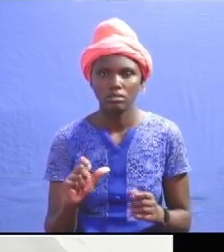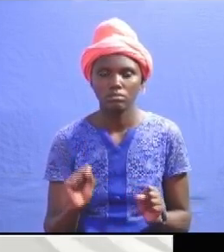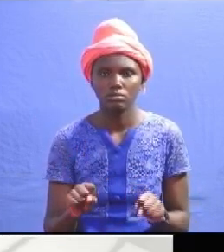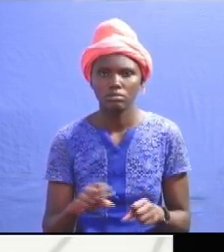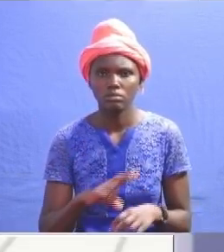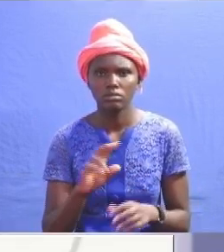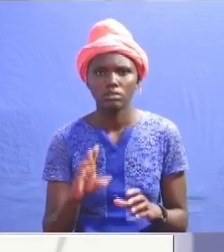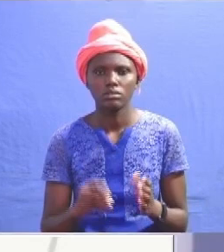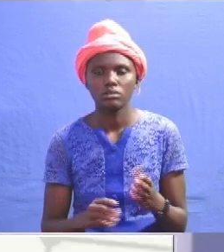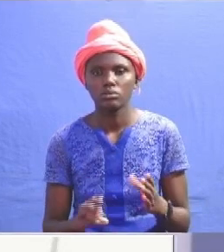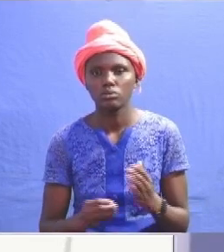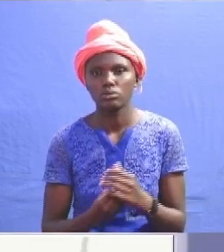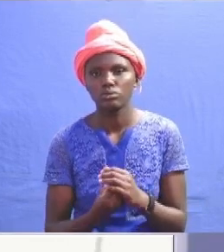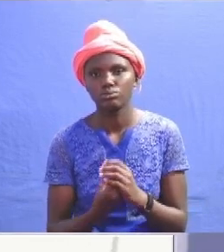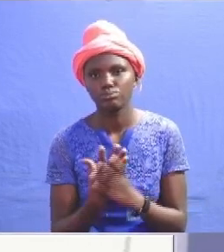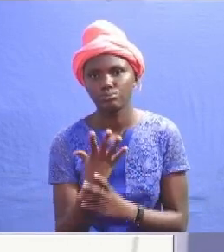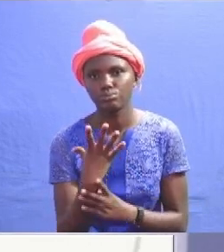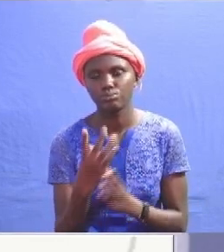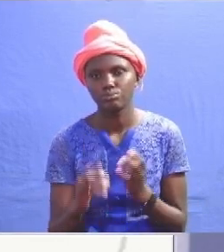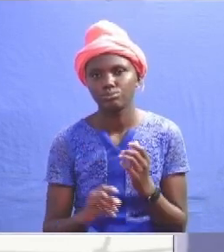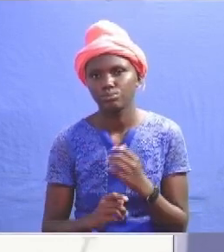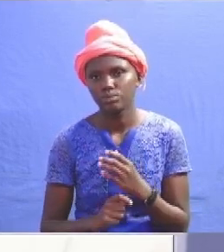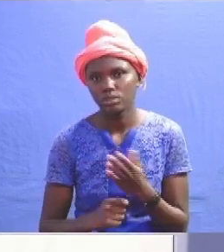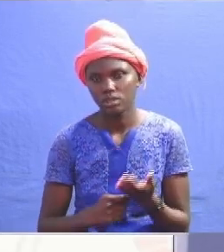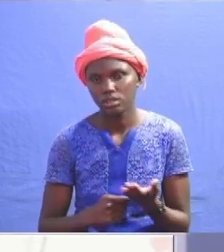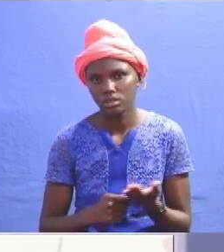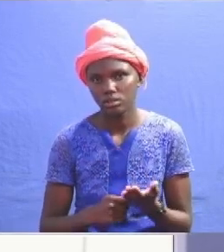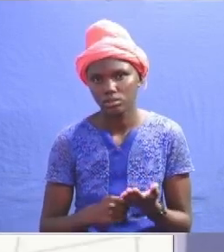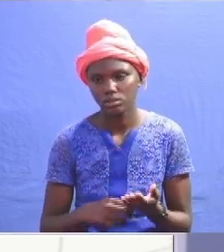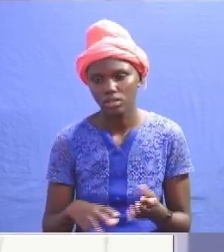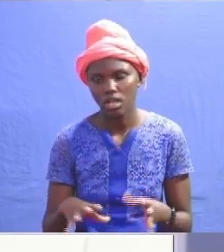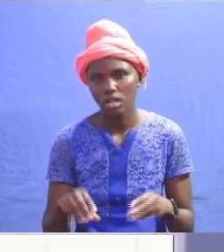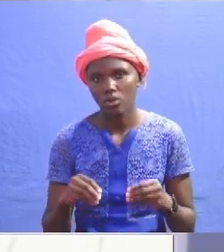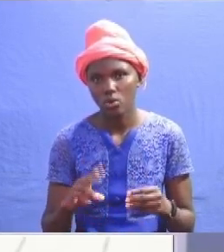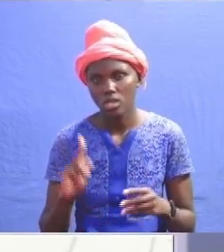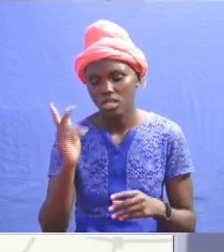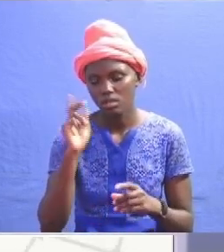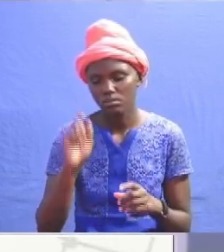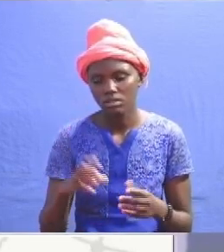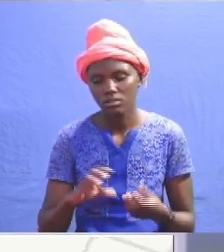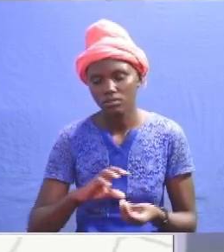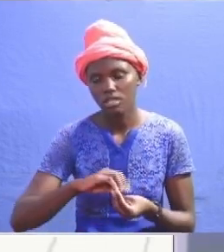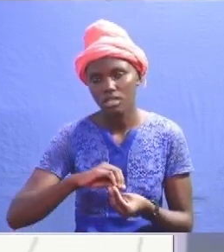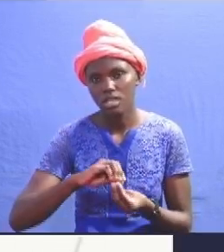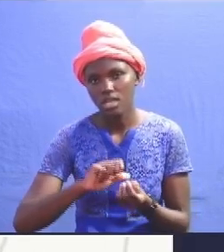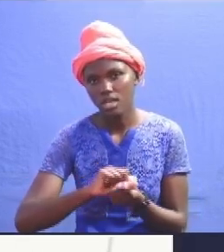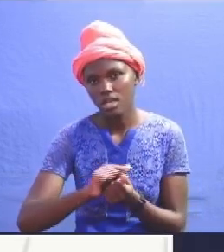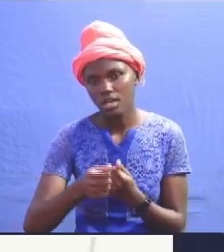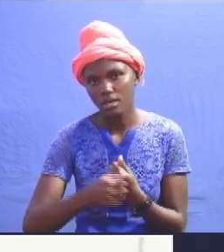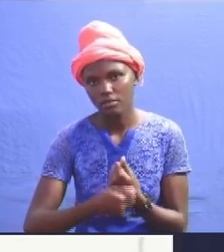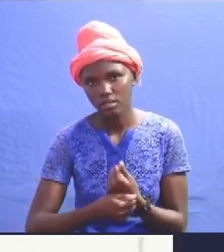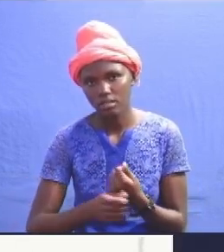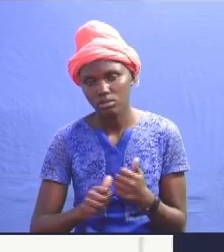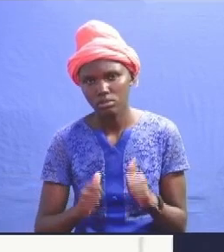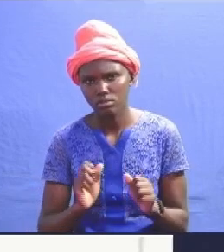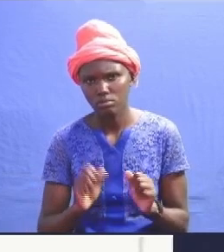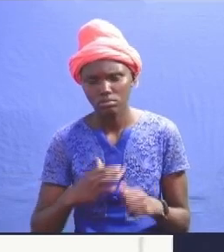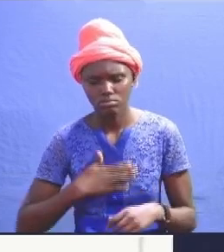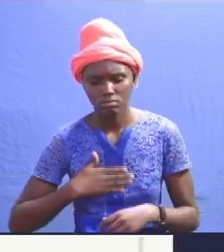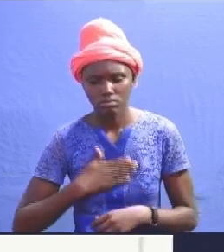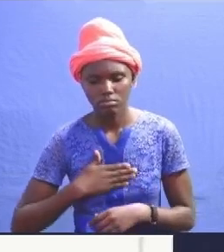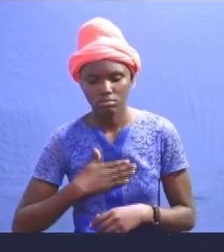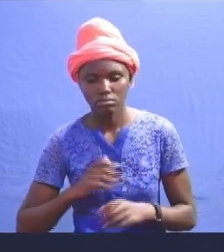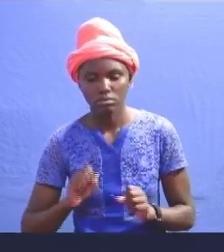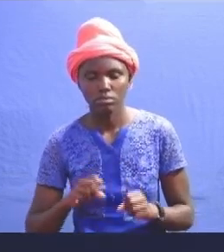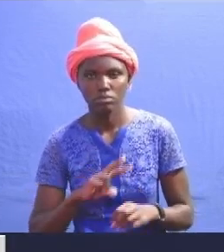of technology, noting that it was Kenya's time to take the leap. Conversation continues, the sciences evolve, and